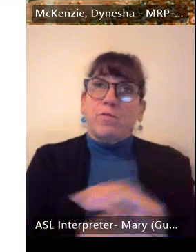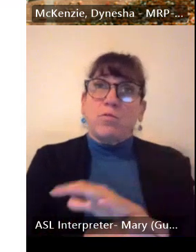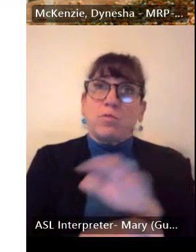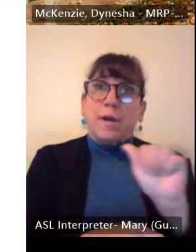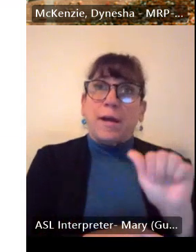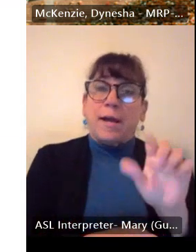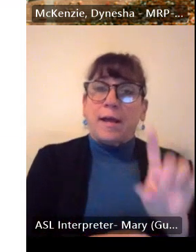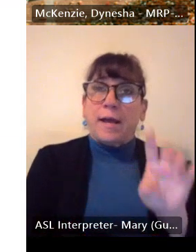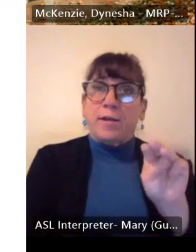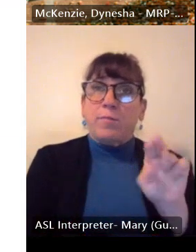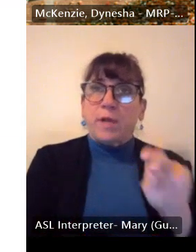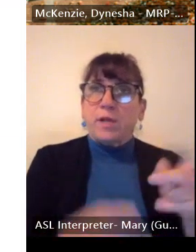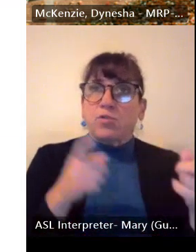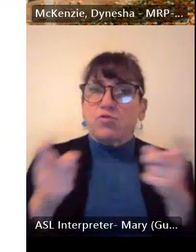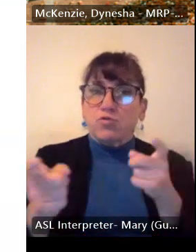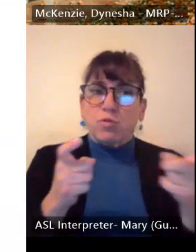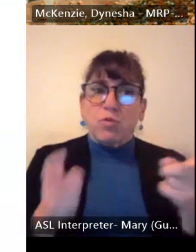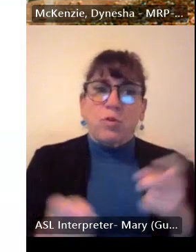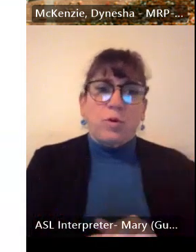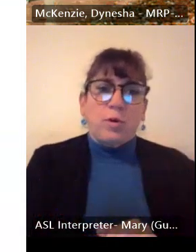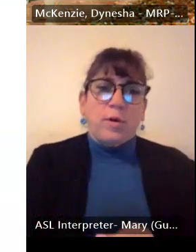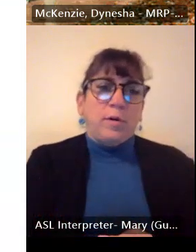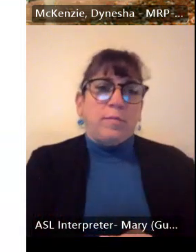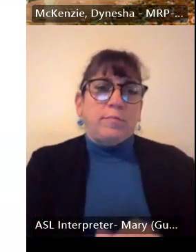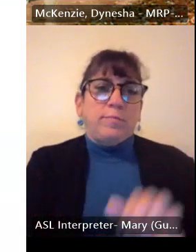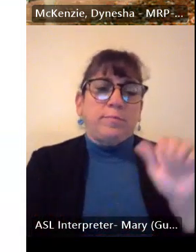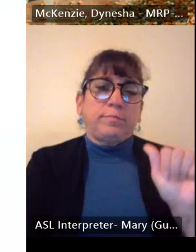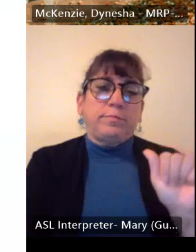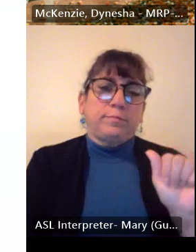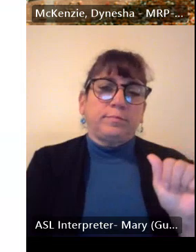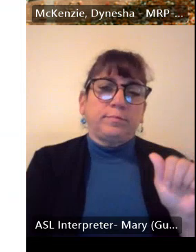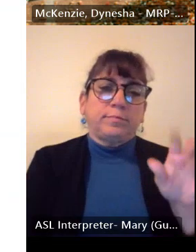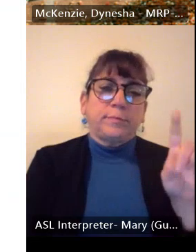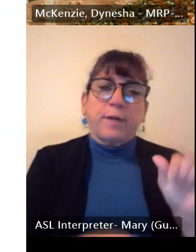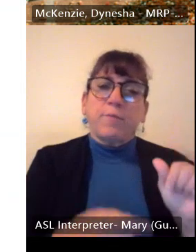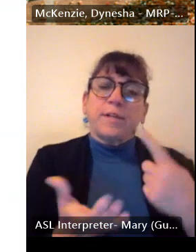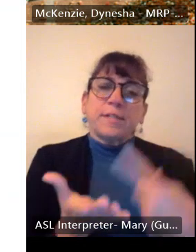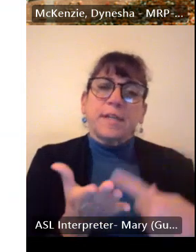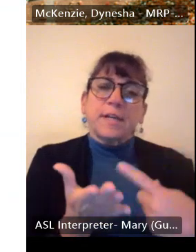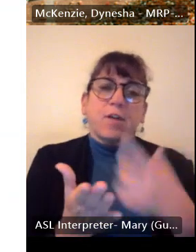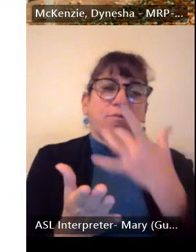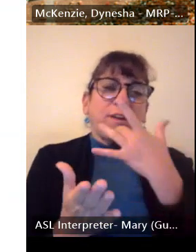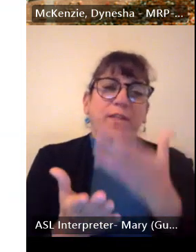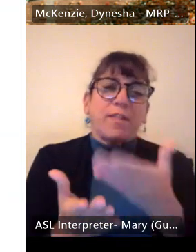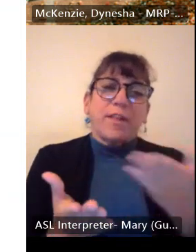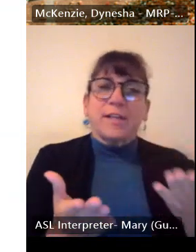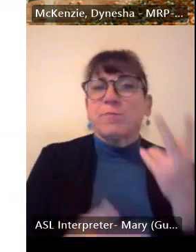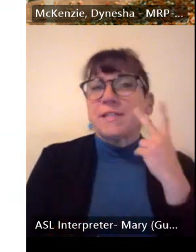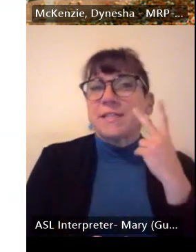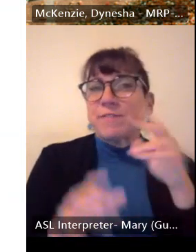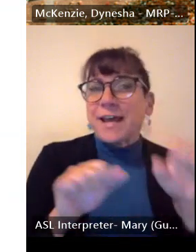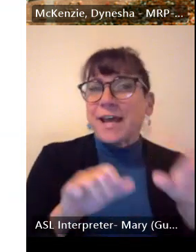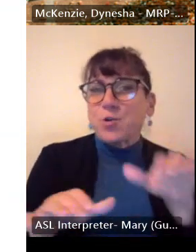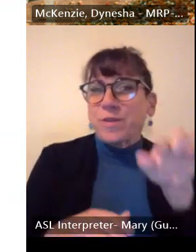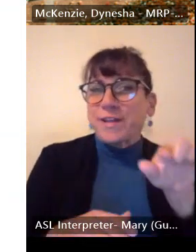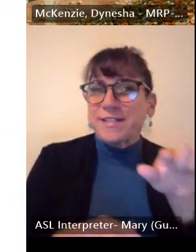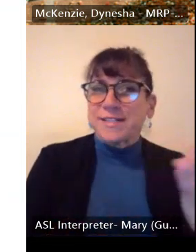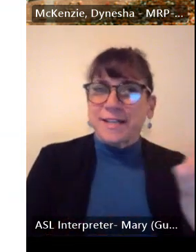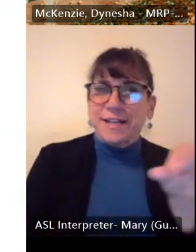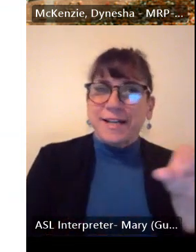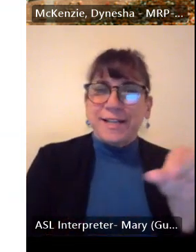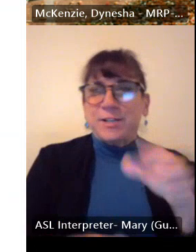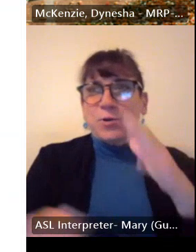funds. The ADA is where we talk about our favorite things, which are, see if I can do this as though it was to a